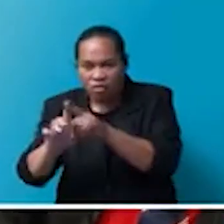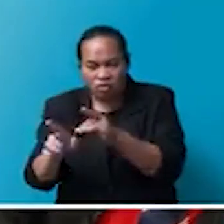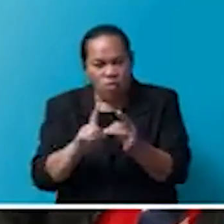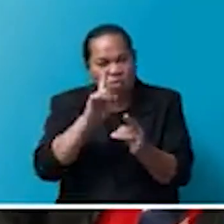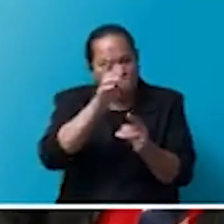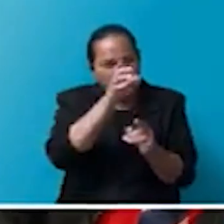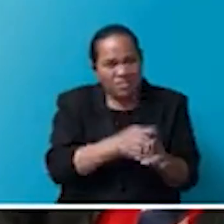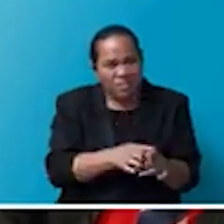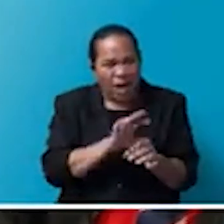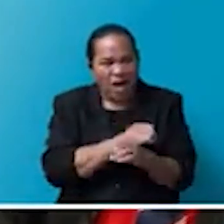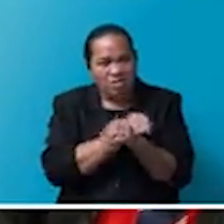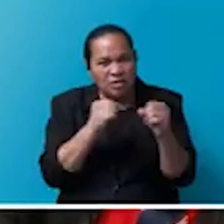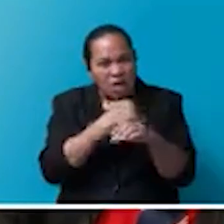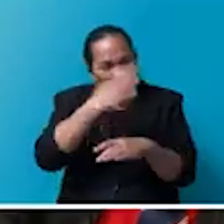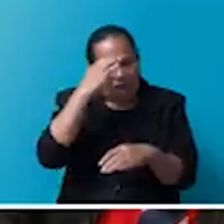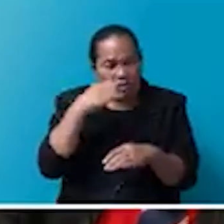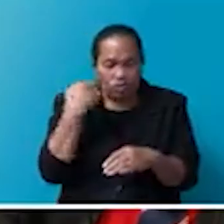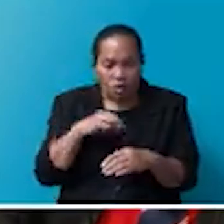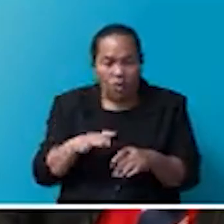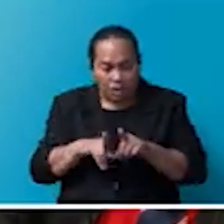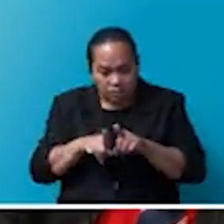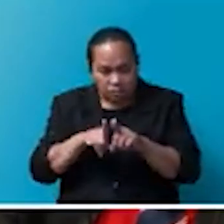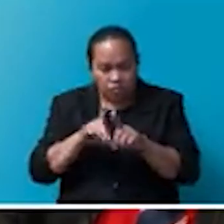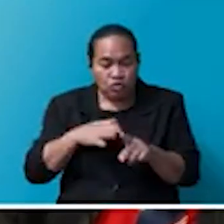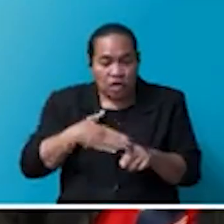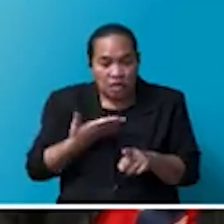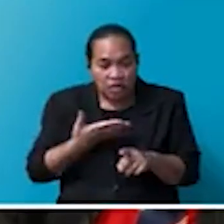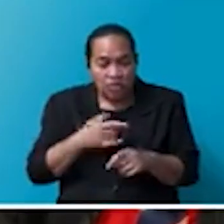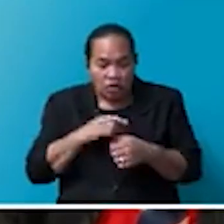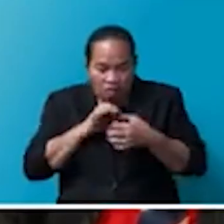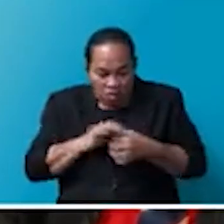We are aligned to the interest of the Fijian people.